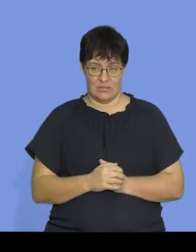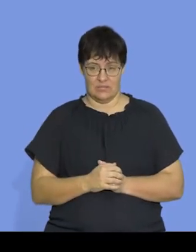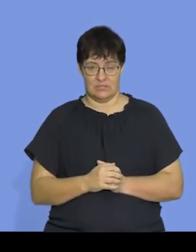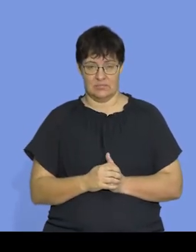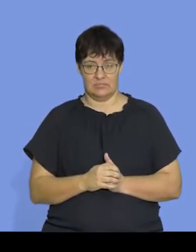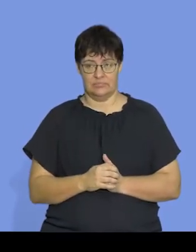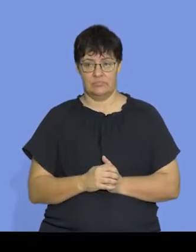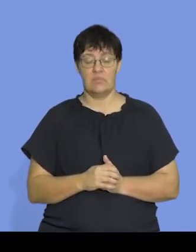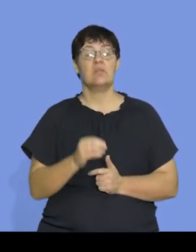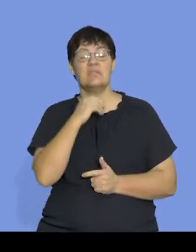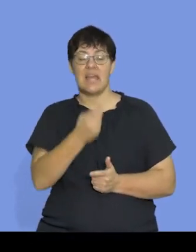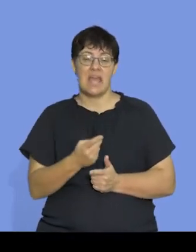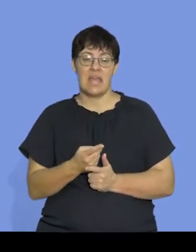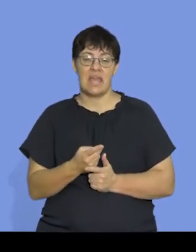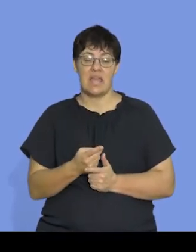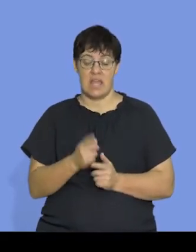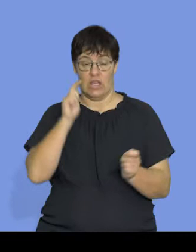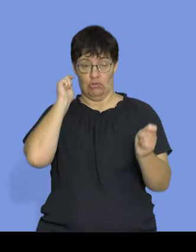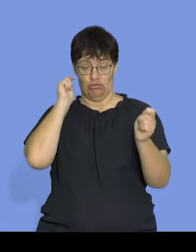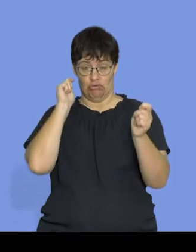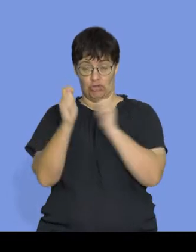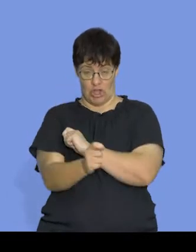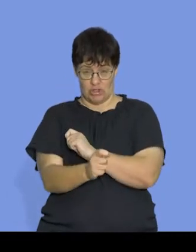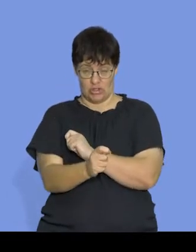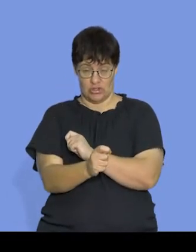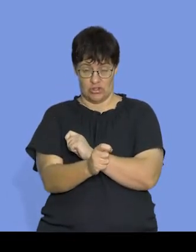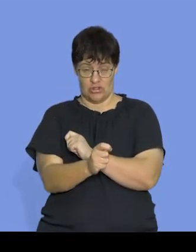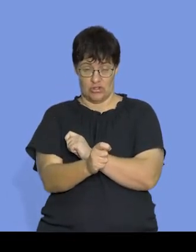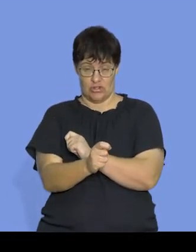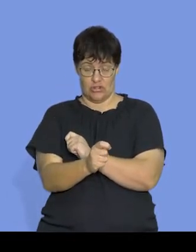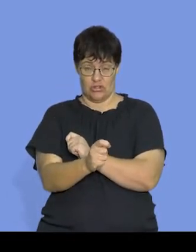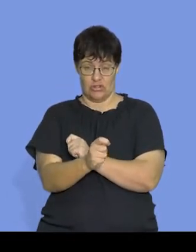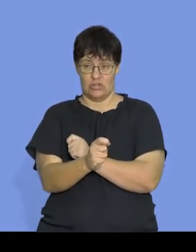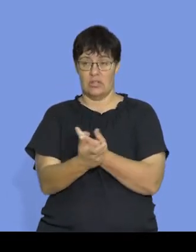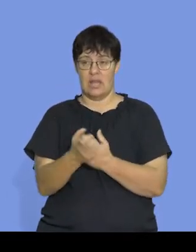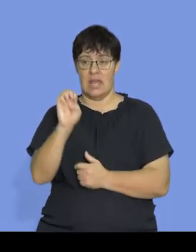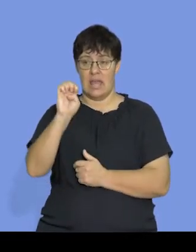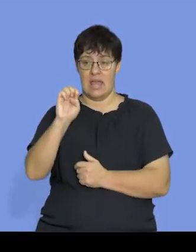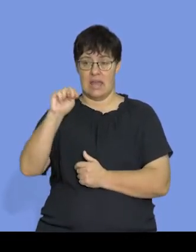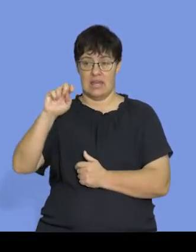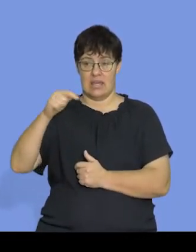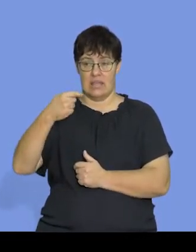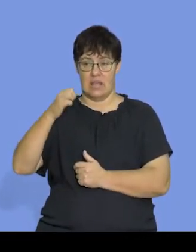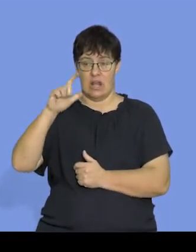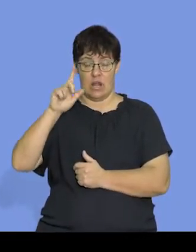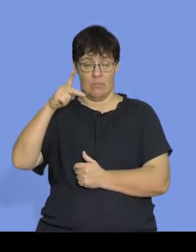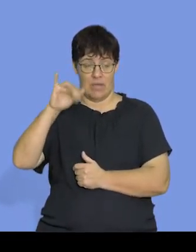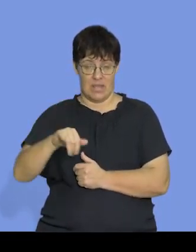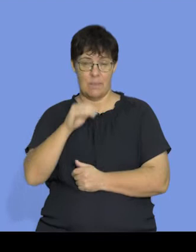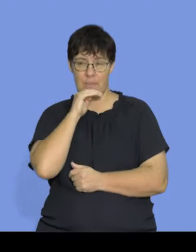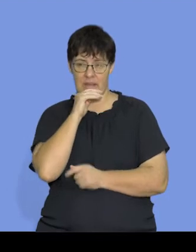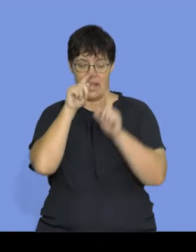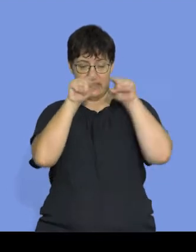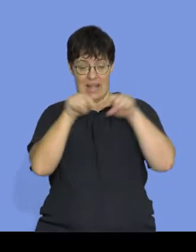the change in enthalpy of a reaction, so the change in enthalpy, which is our delta H, that's also,